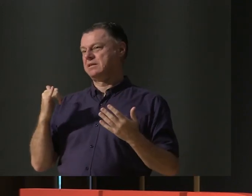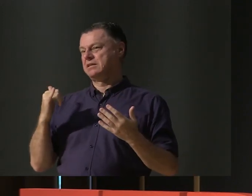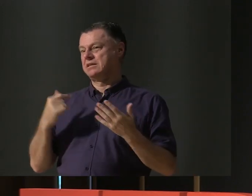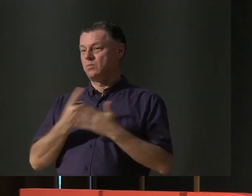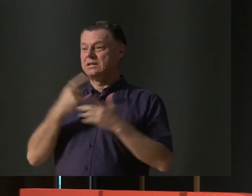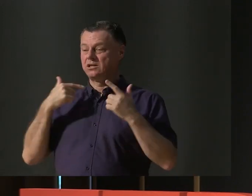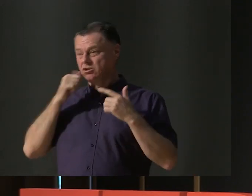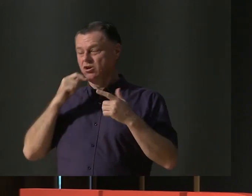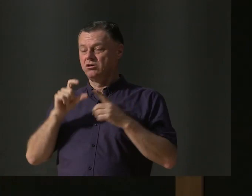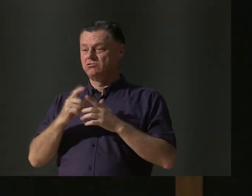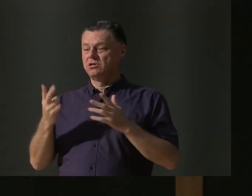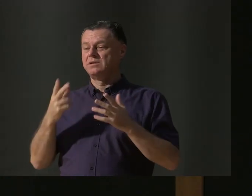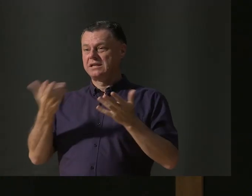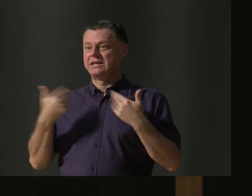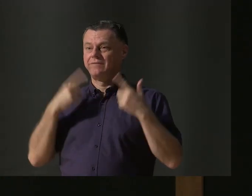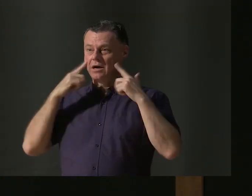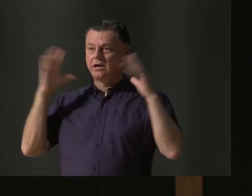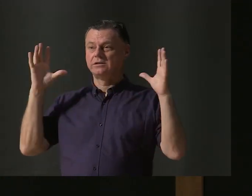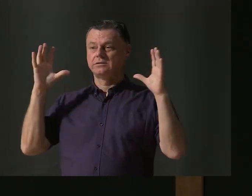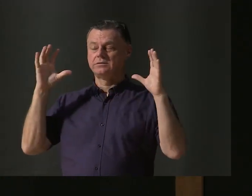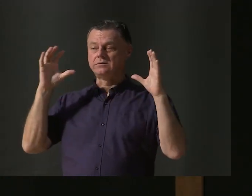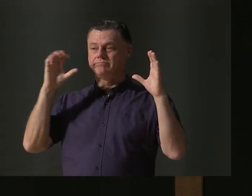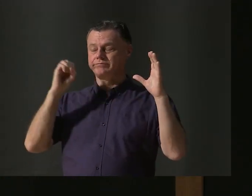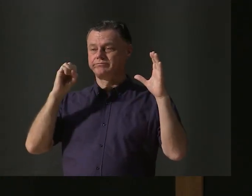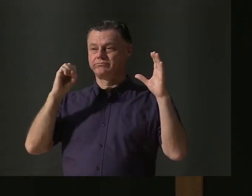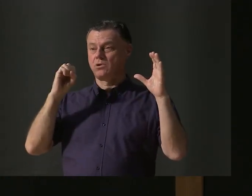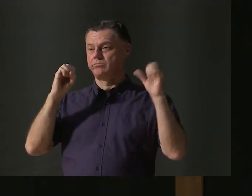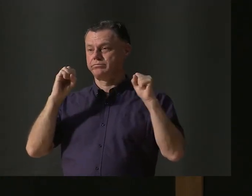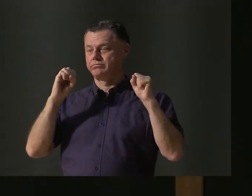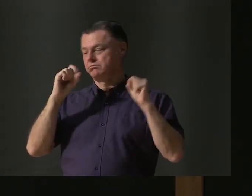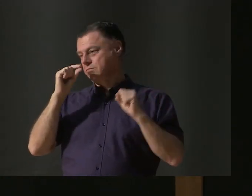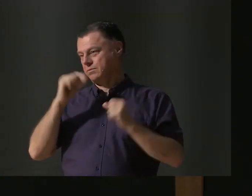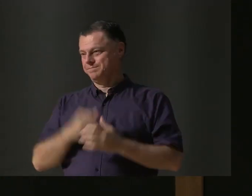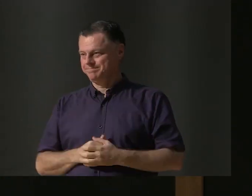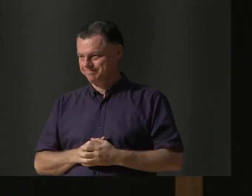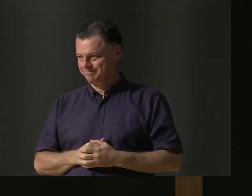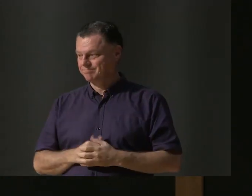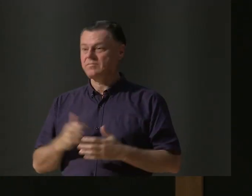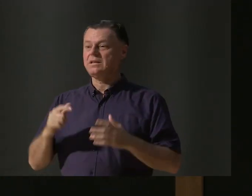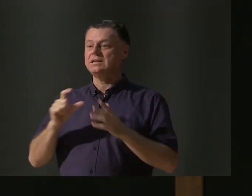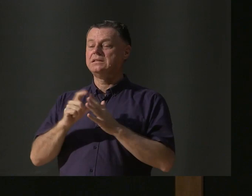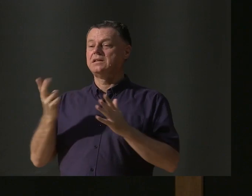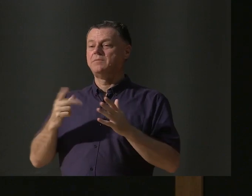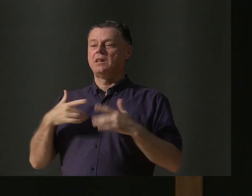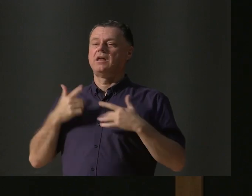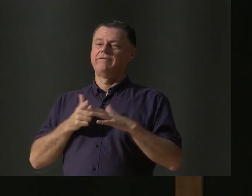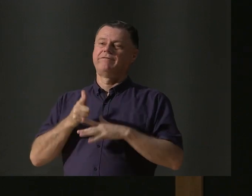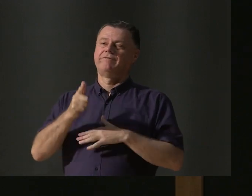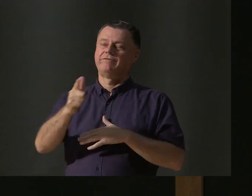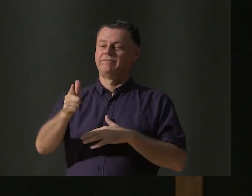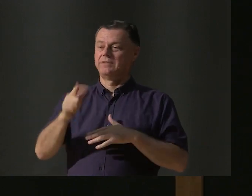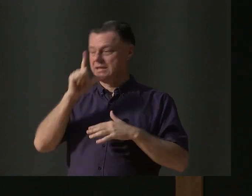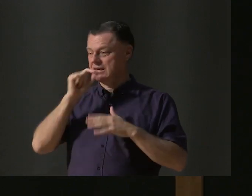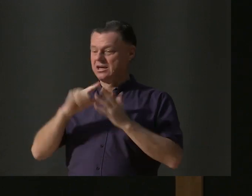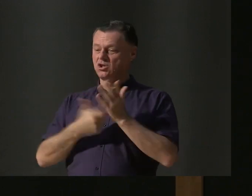his sight. What Tristan is living with is lifelong, and there is no cure.